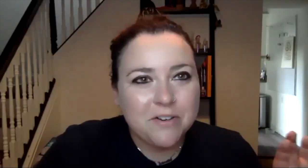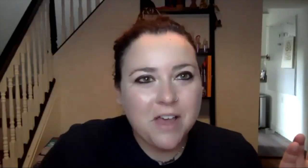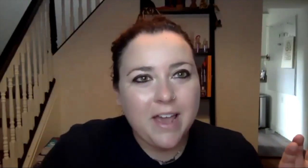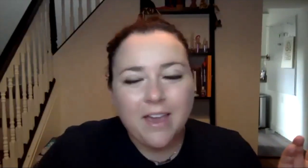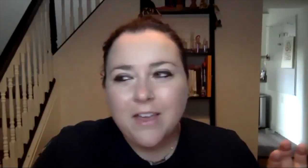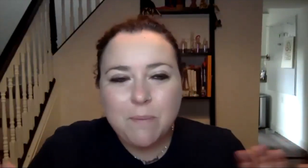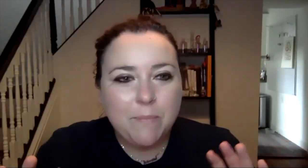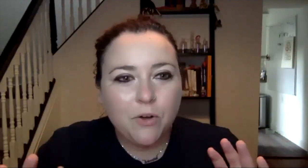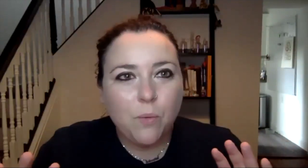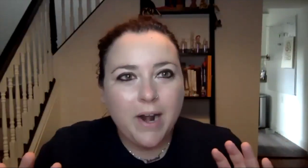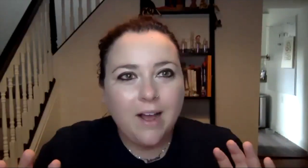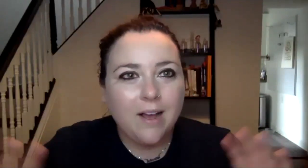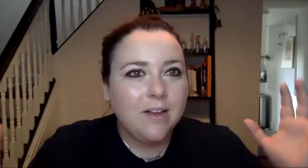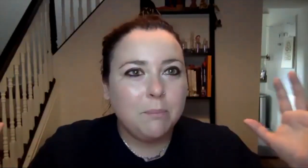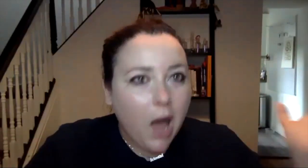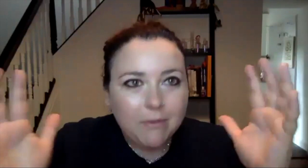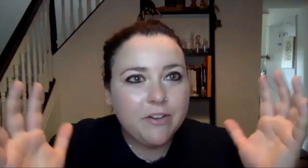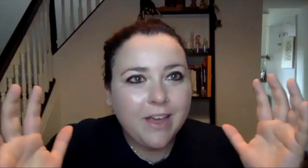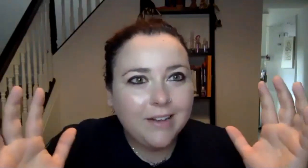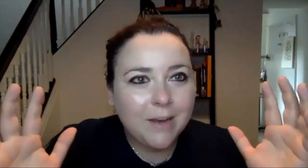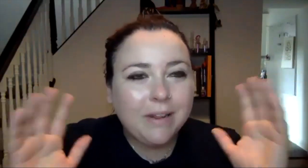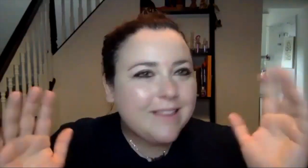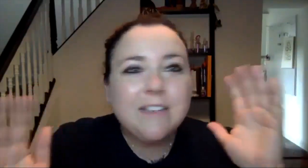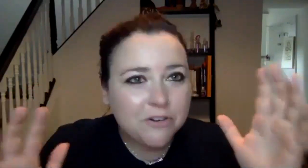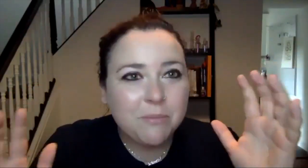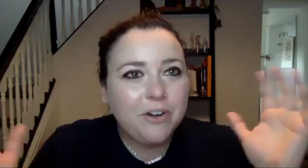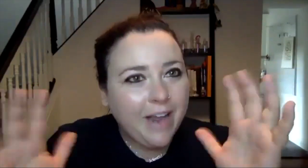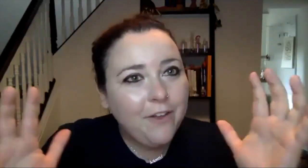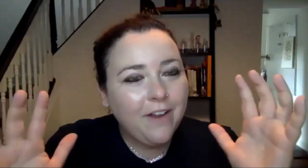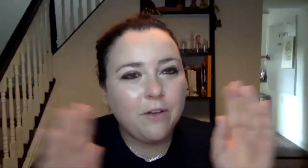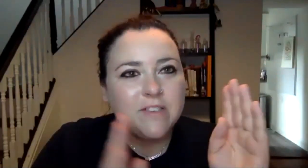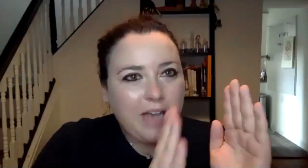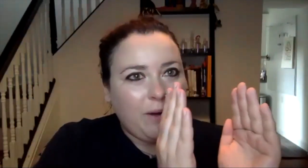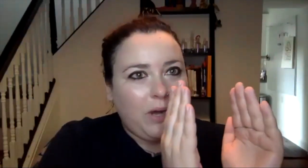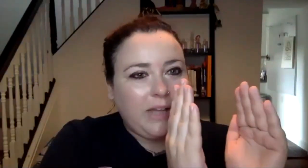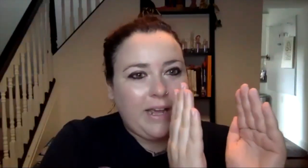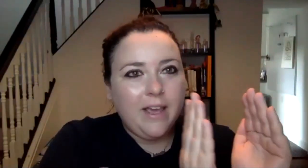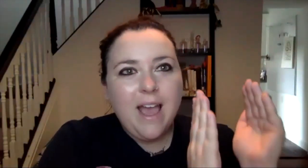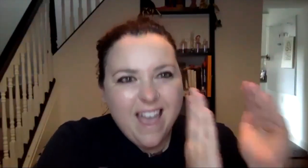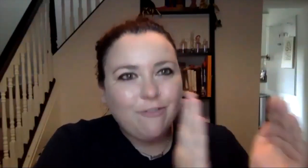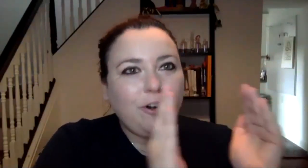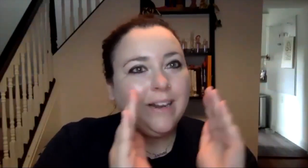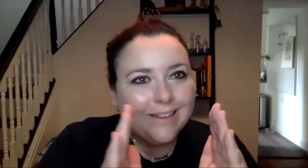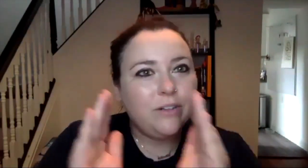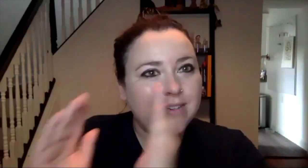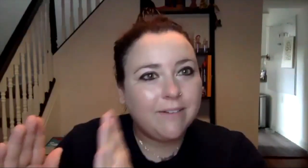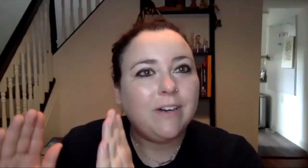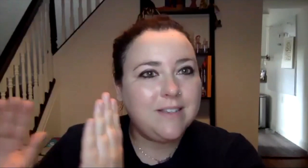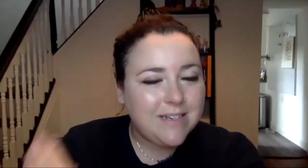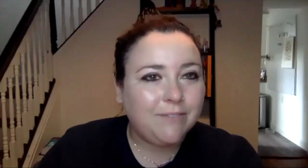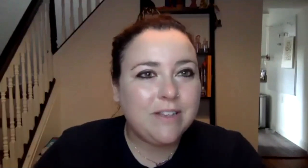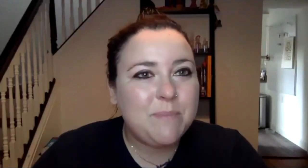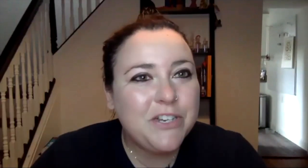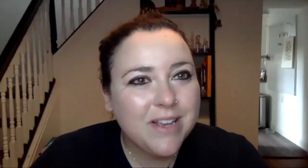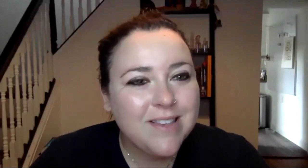dinosaurs. There's like the people who want to blob everything, like things that are similar together, and those that kind of want like every little difference is